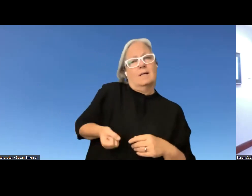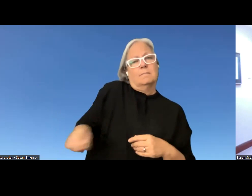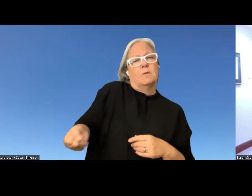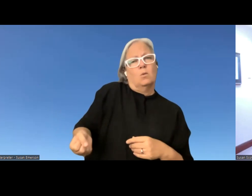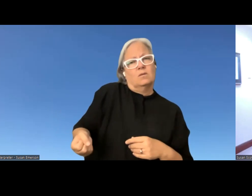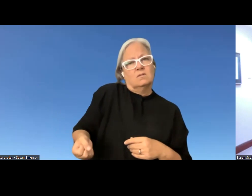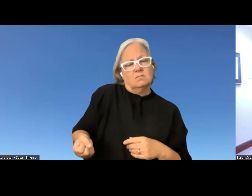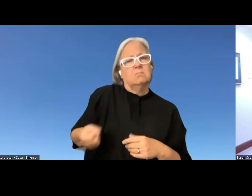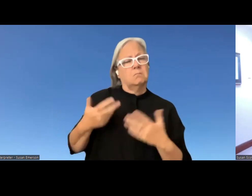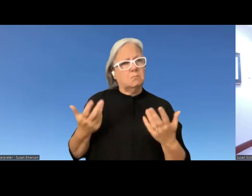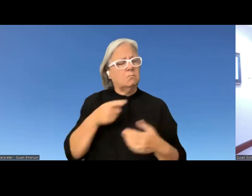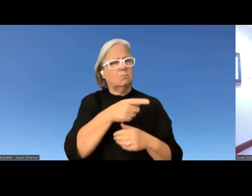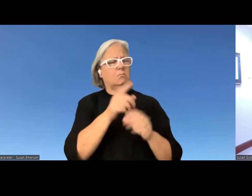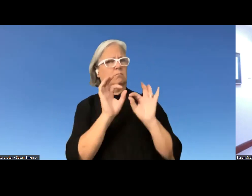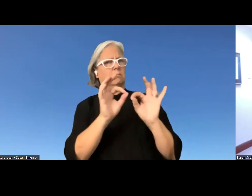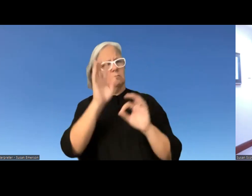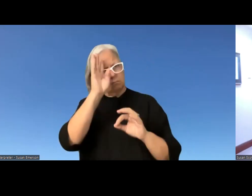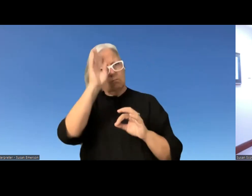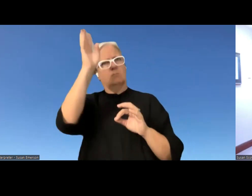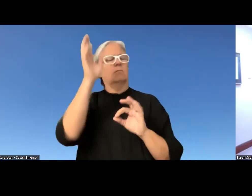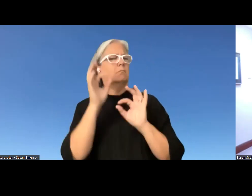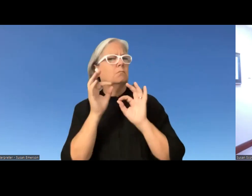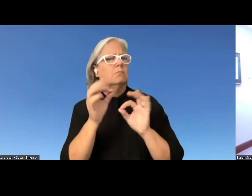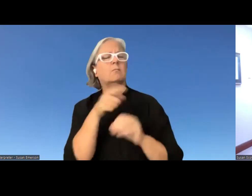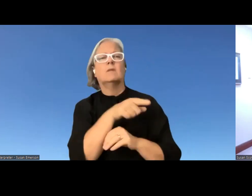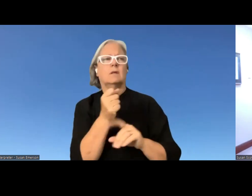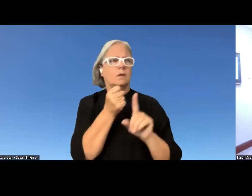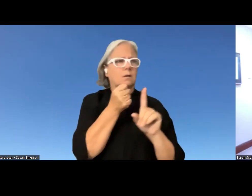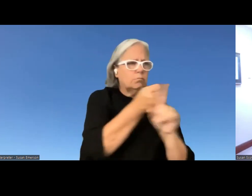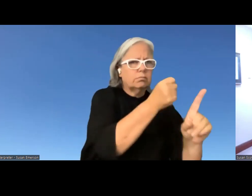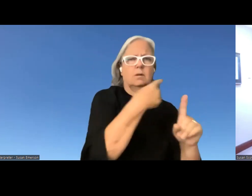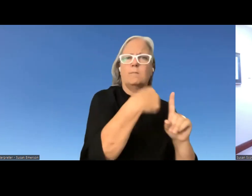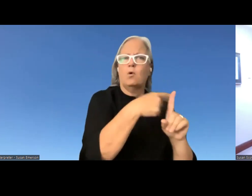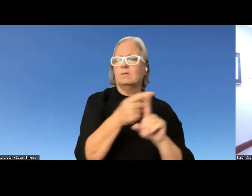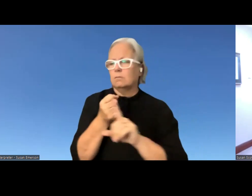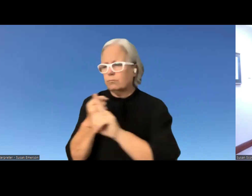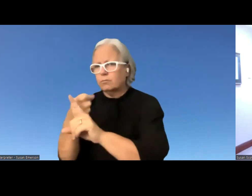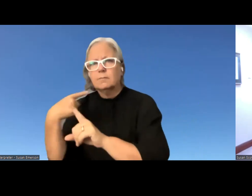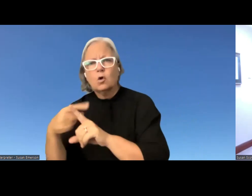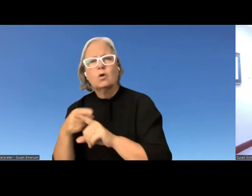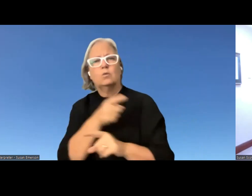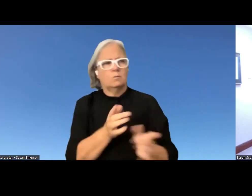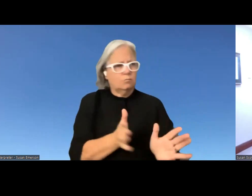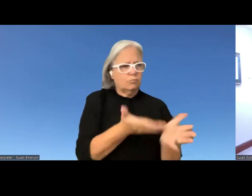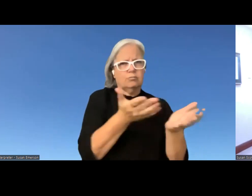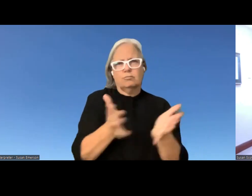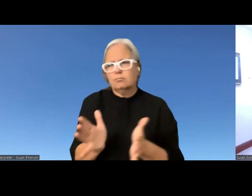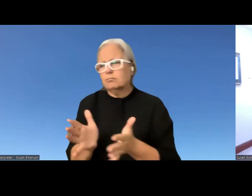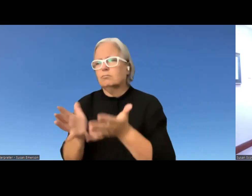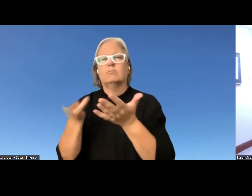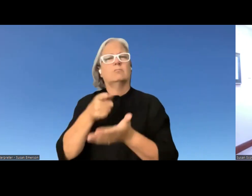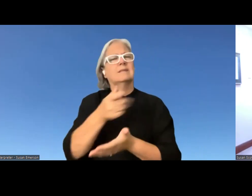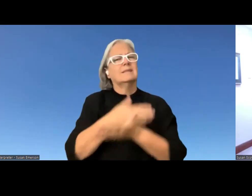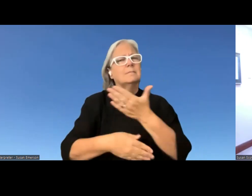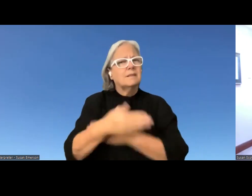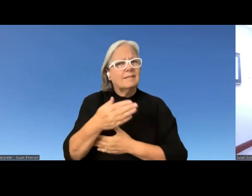innovative. It's having a huge impact, both because, of course, you're empowering people with disabilities to come into the workforce with the skills you're